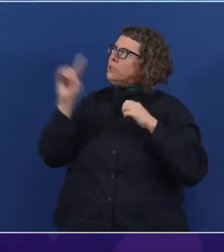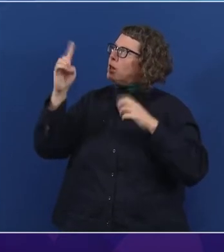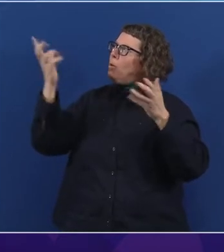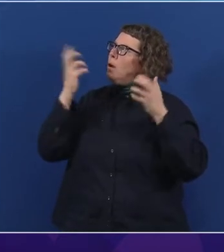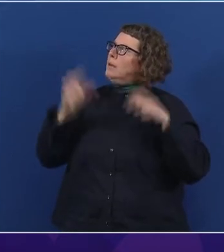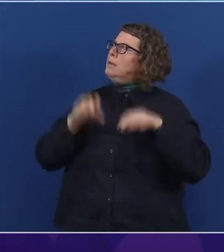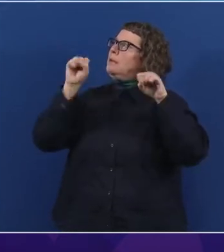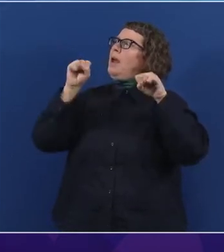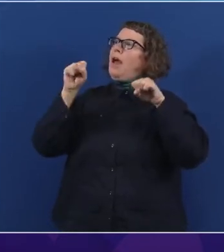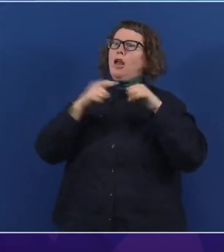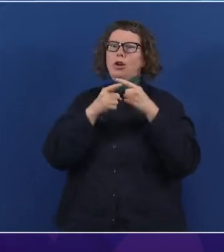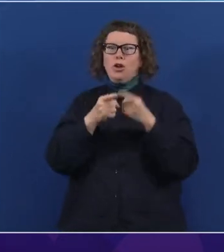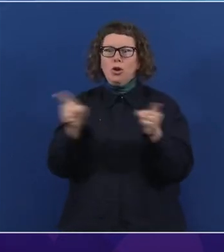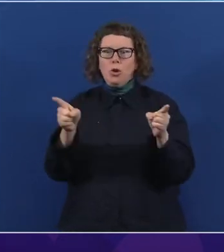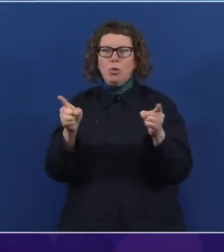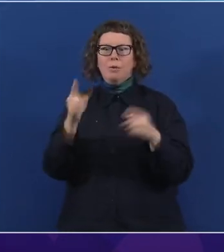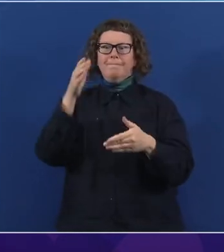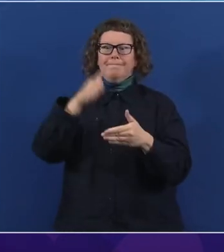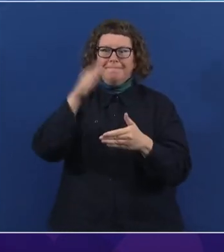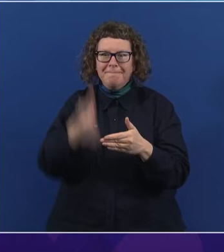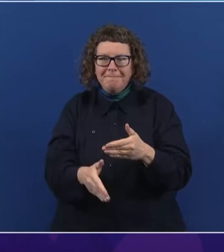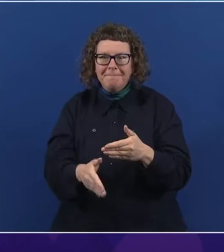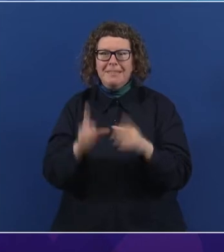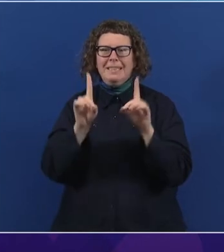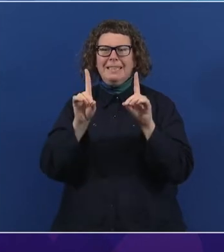You are here.